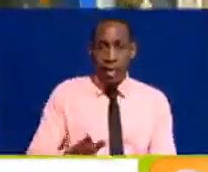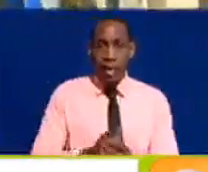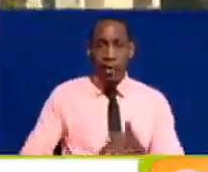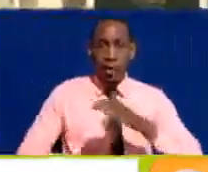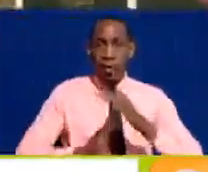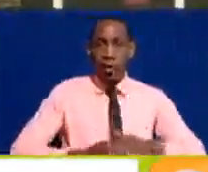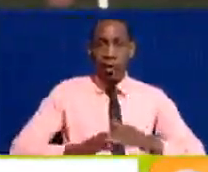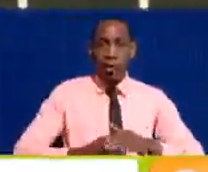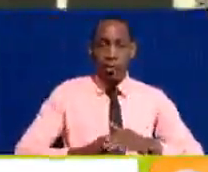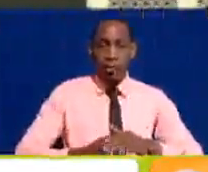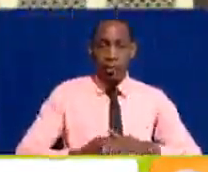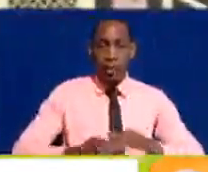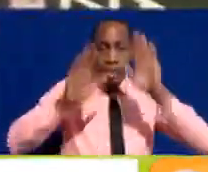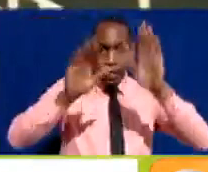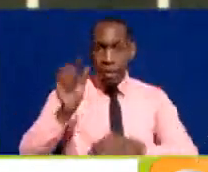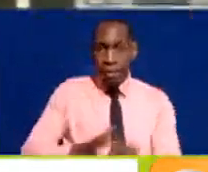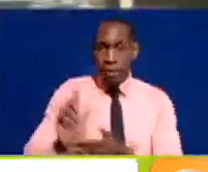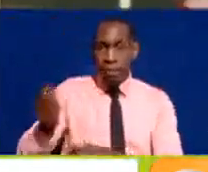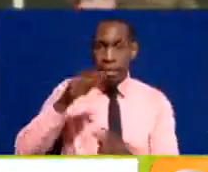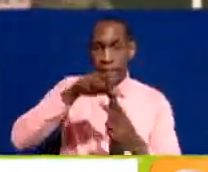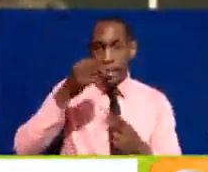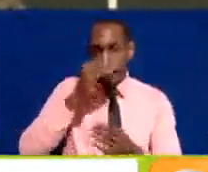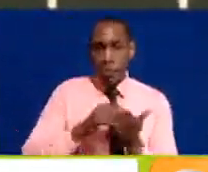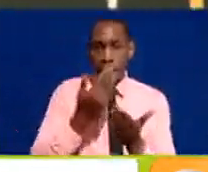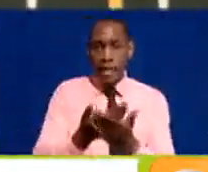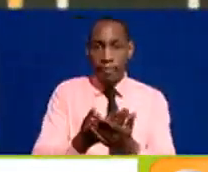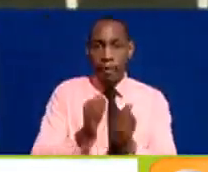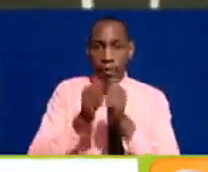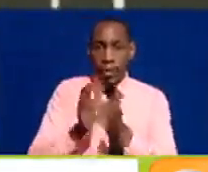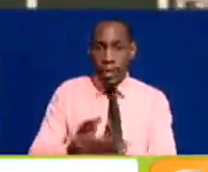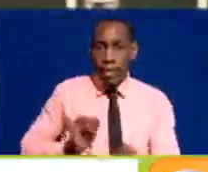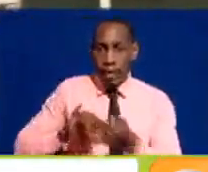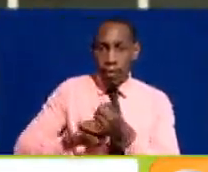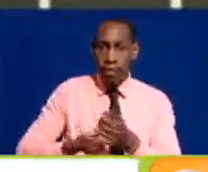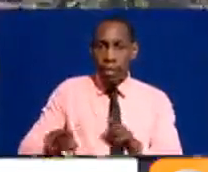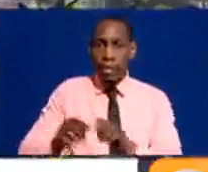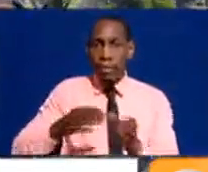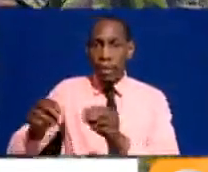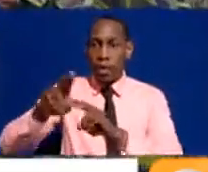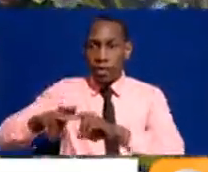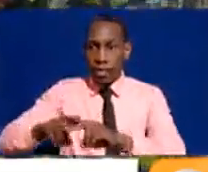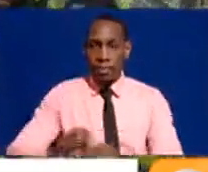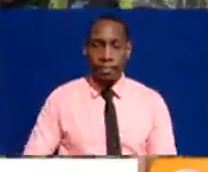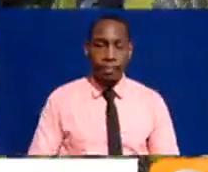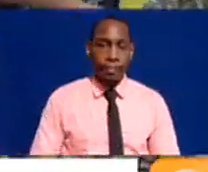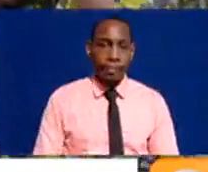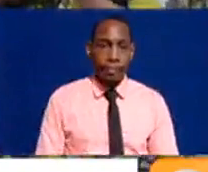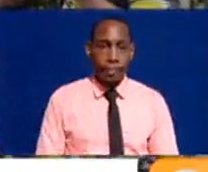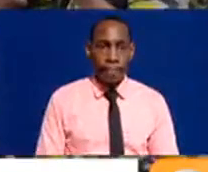hour, President-elect William Ruto, will arrive alongside his wife and take to the stage.